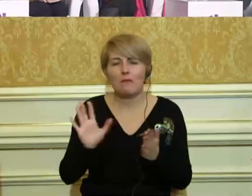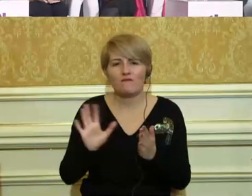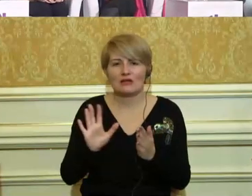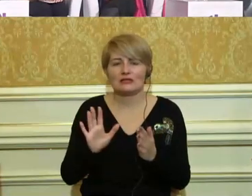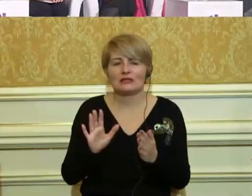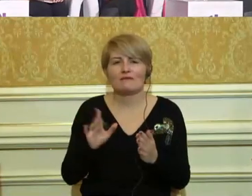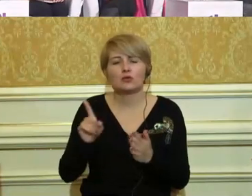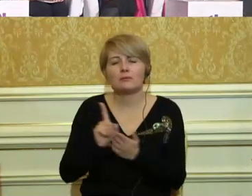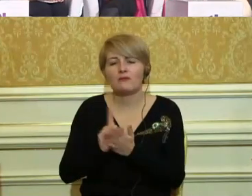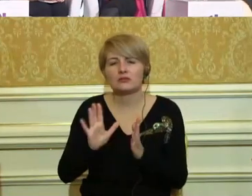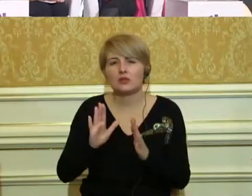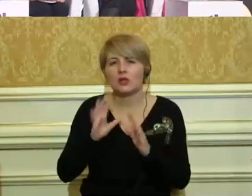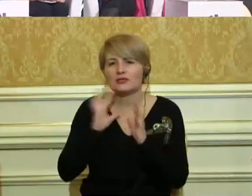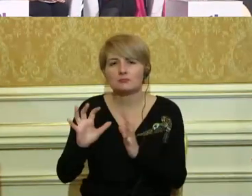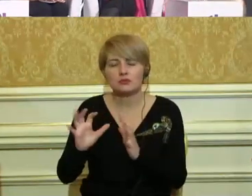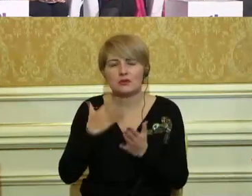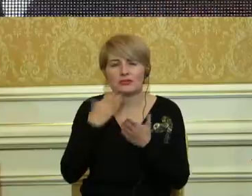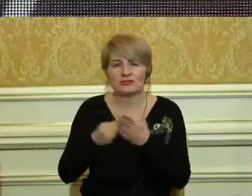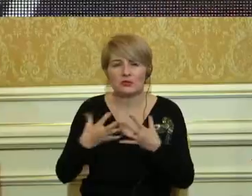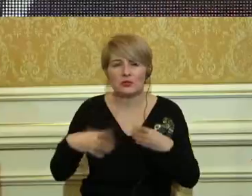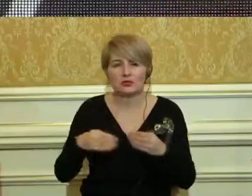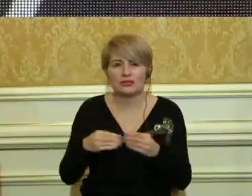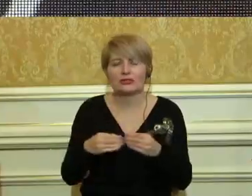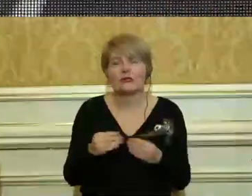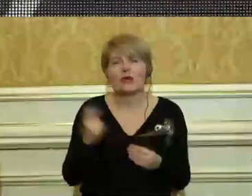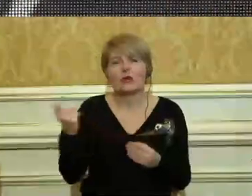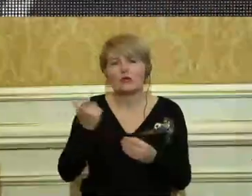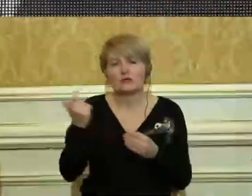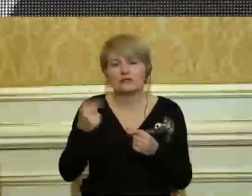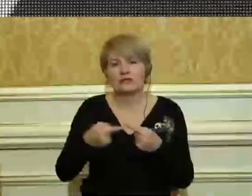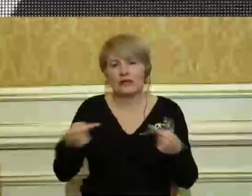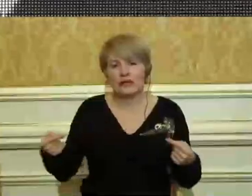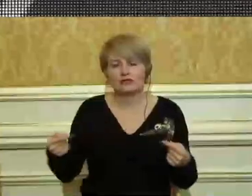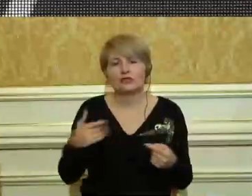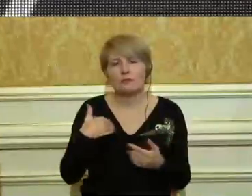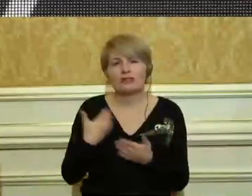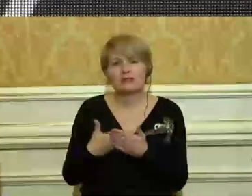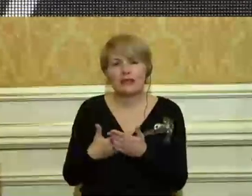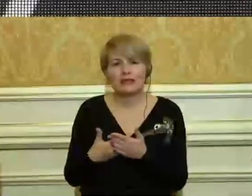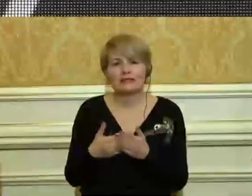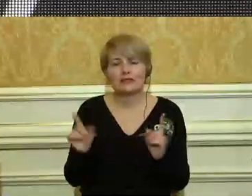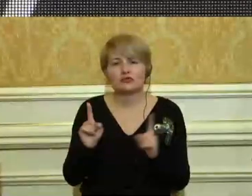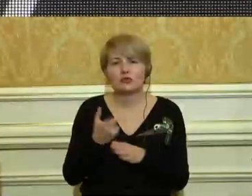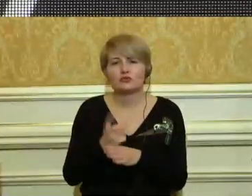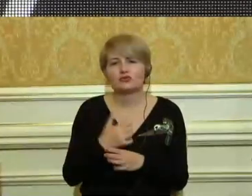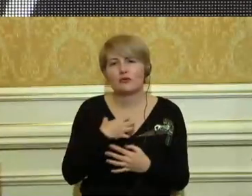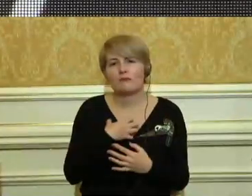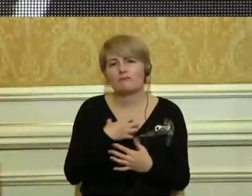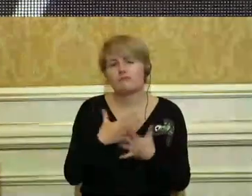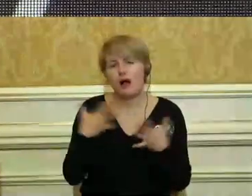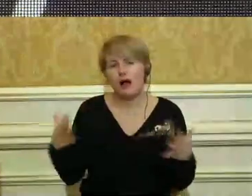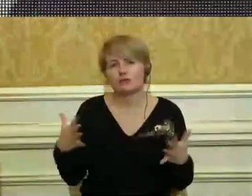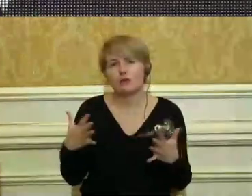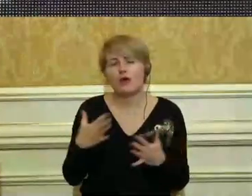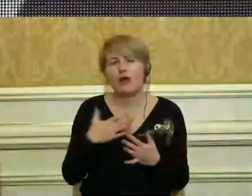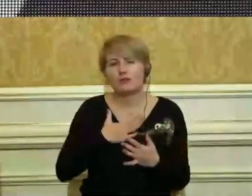domestic kind of life. I think it's also because many of our governments